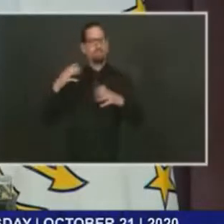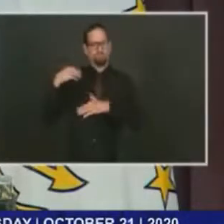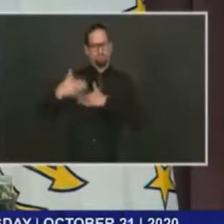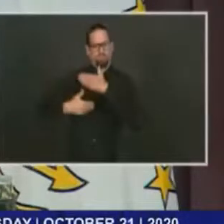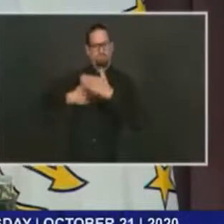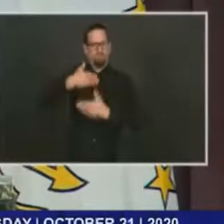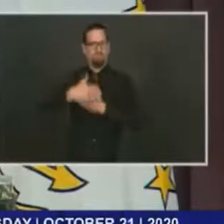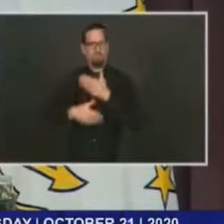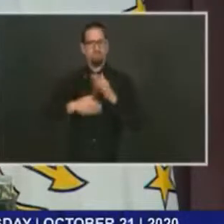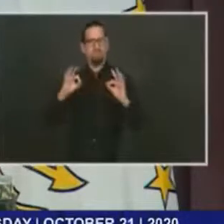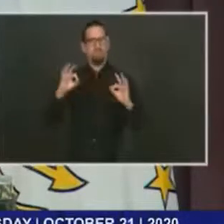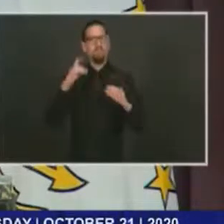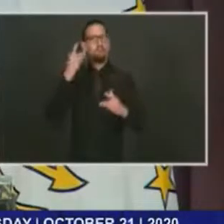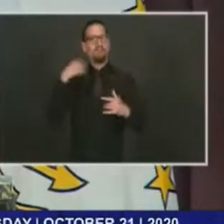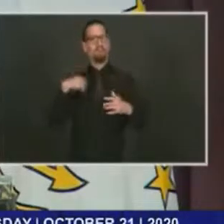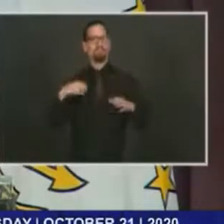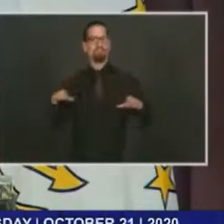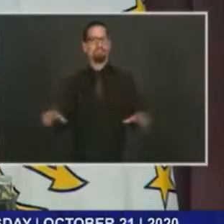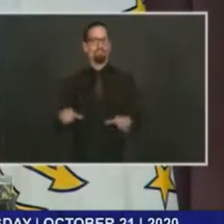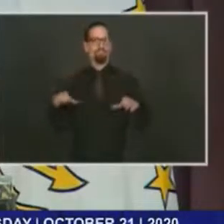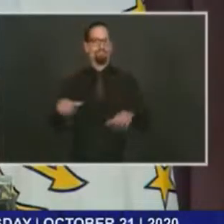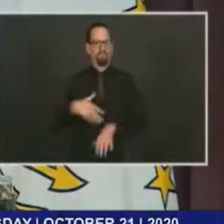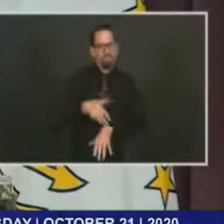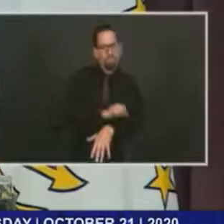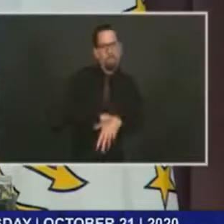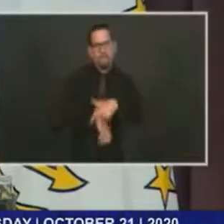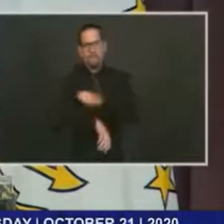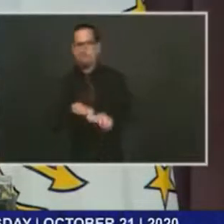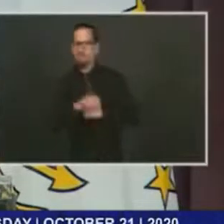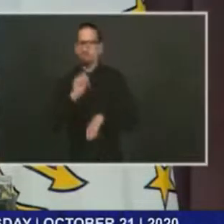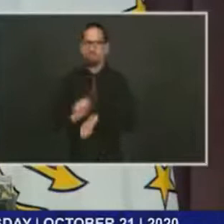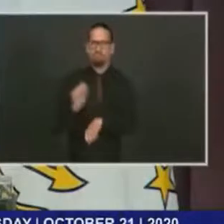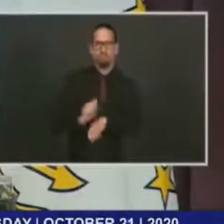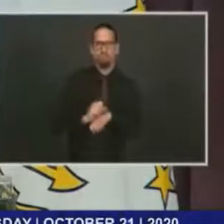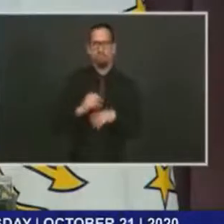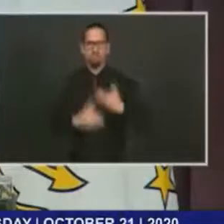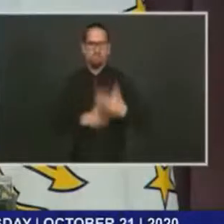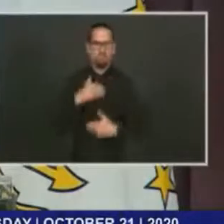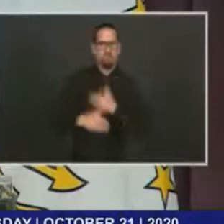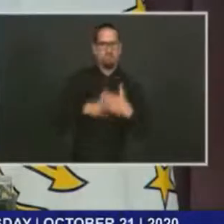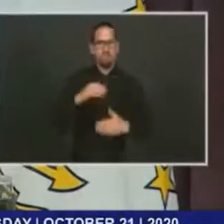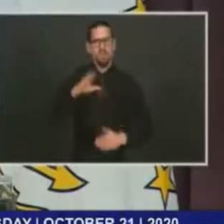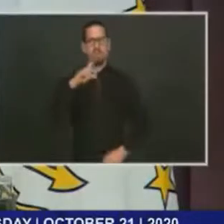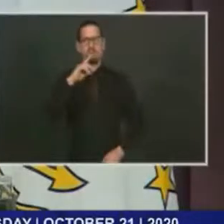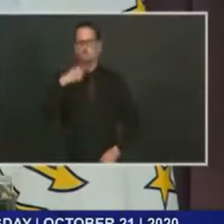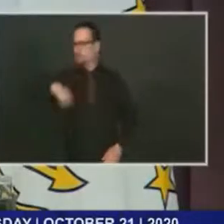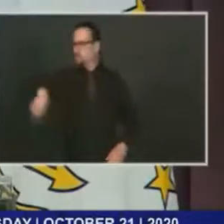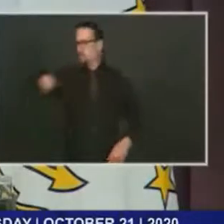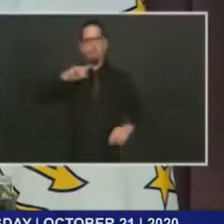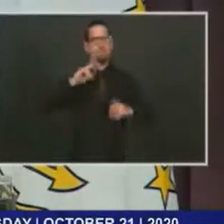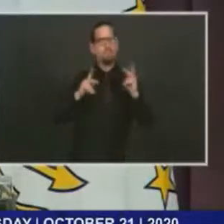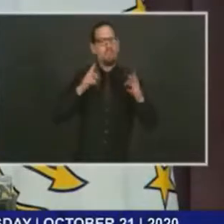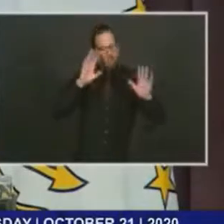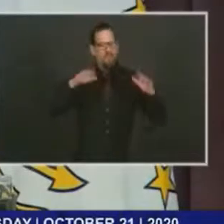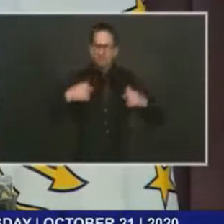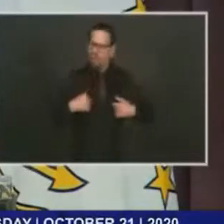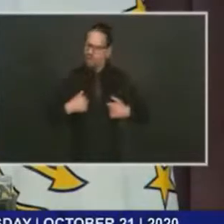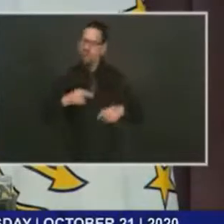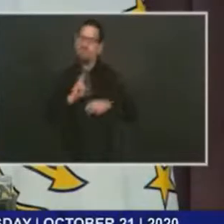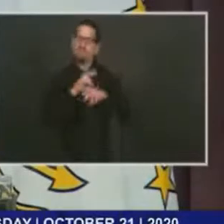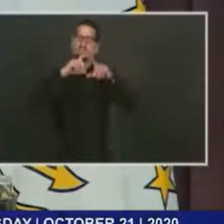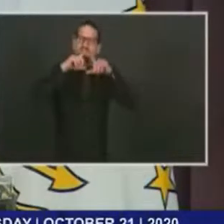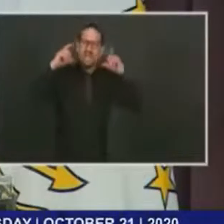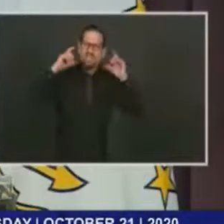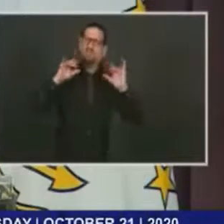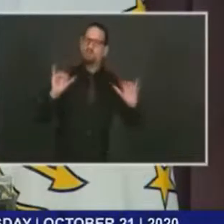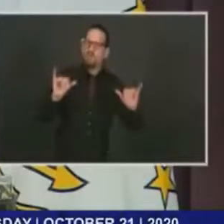action. Now, you're saying, Governor, I am taking action. I'm doing everything I know how to do. I wear my mask. I'm being careful. I'm washing my hands.